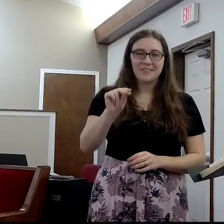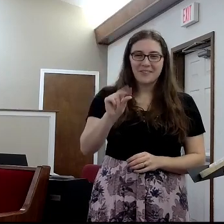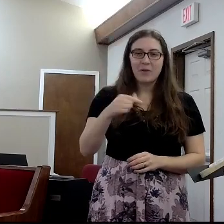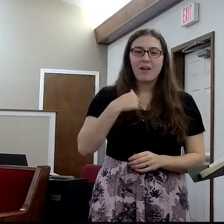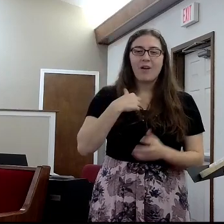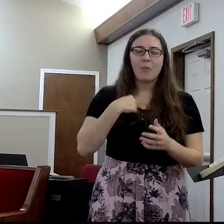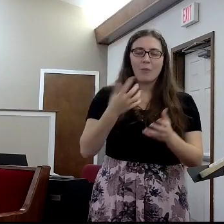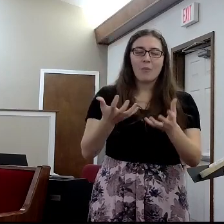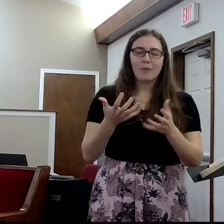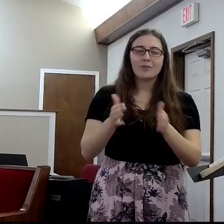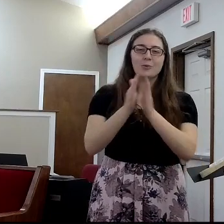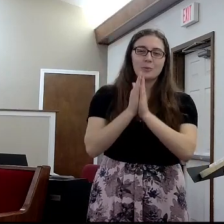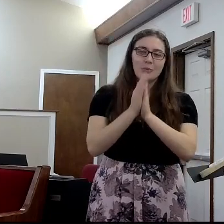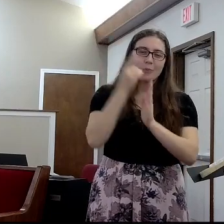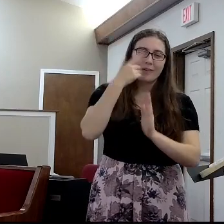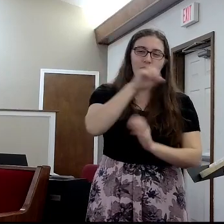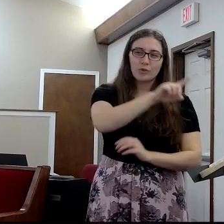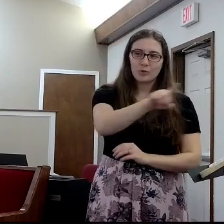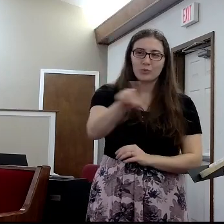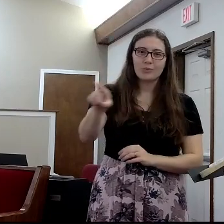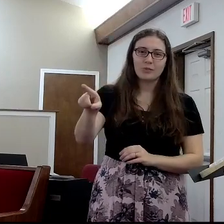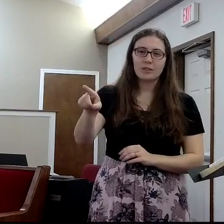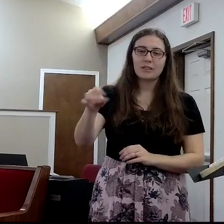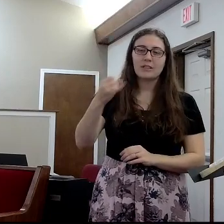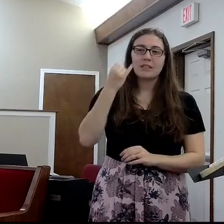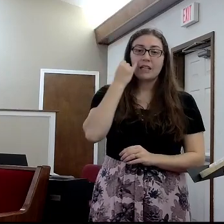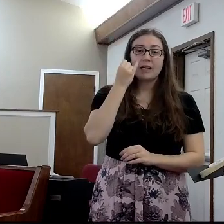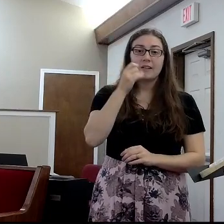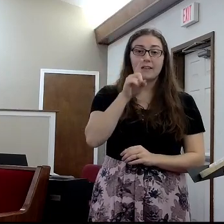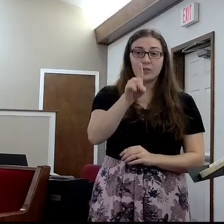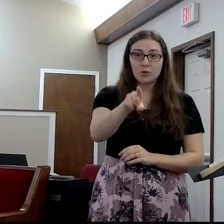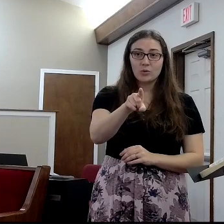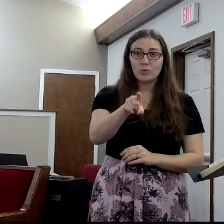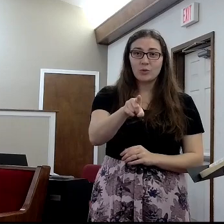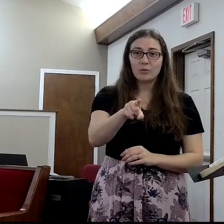and pluck you out of the pew. I just want to pray for you.